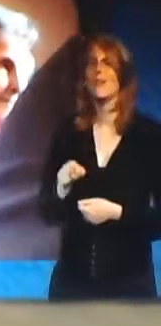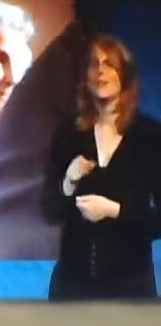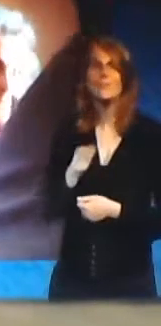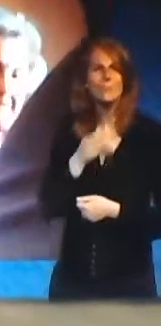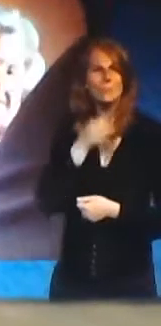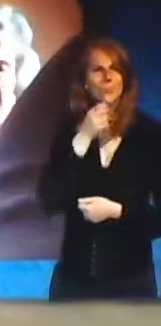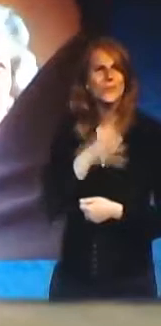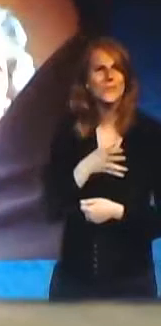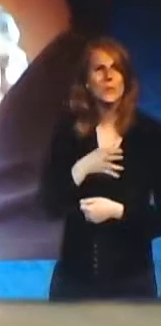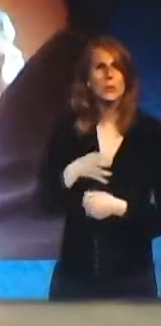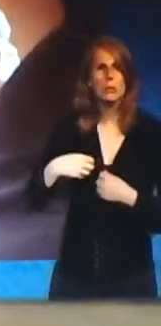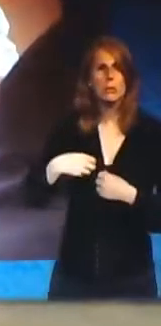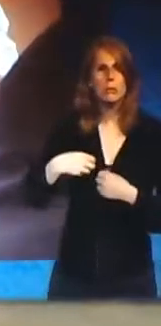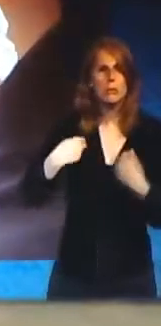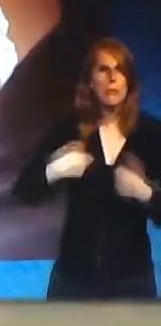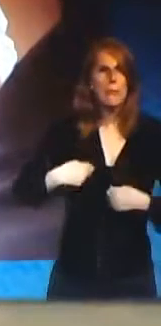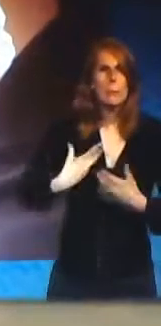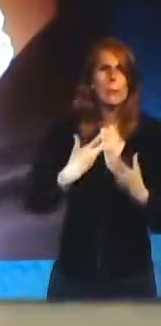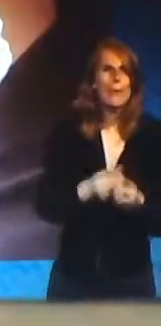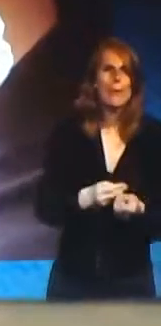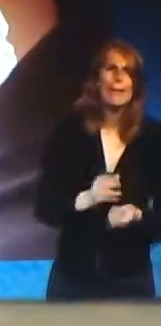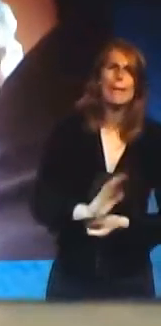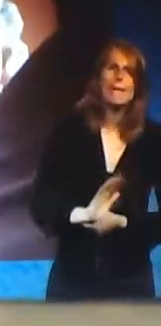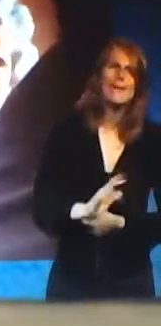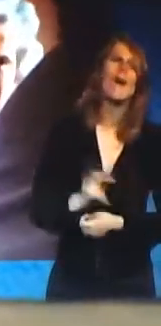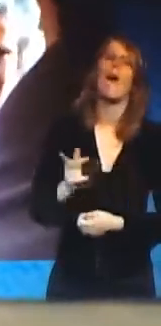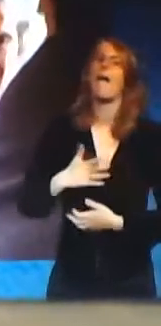Don't take the jump on you.